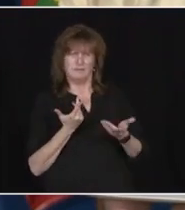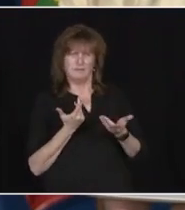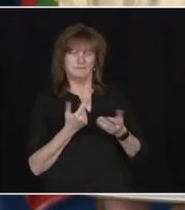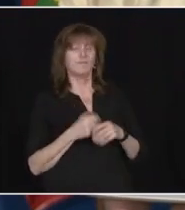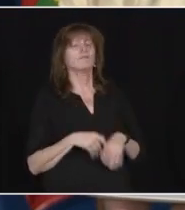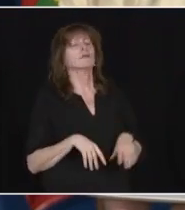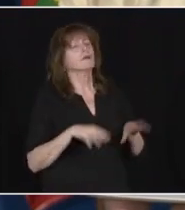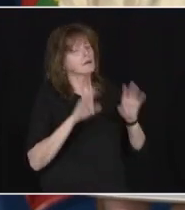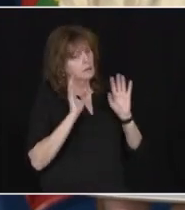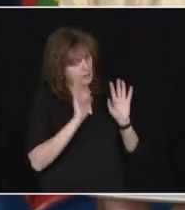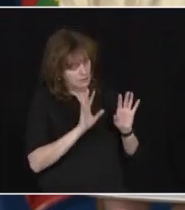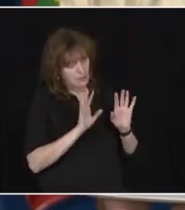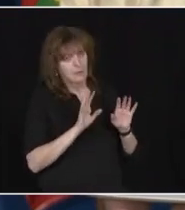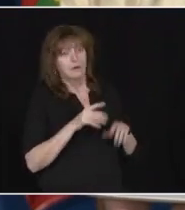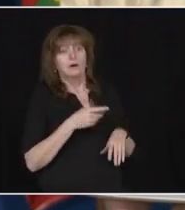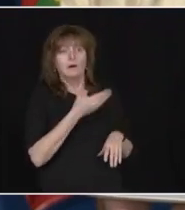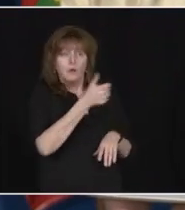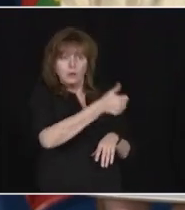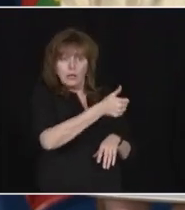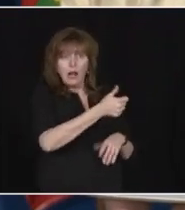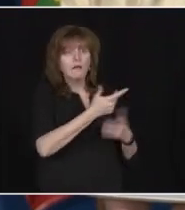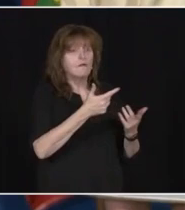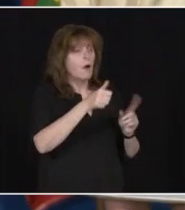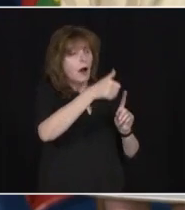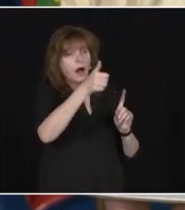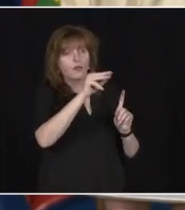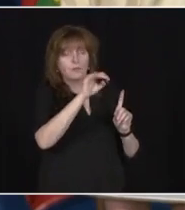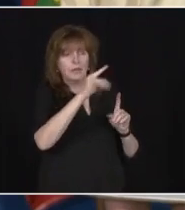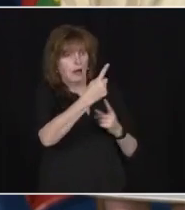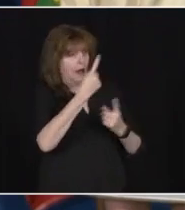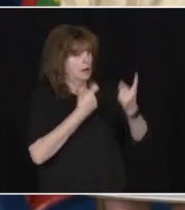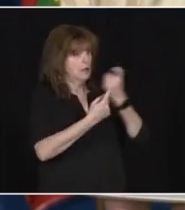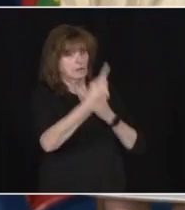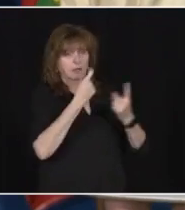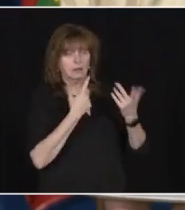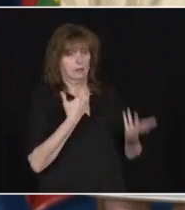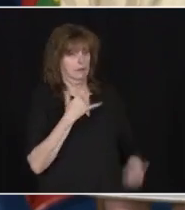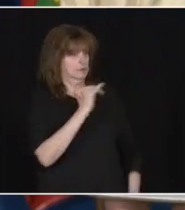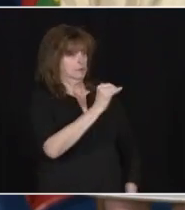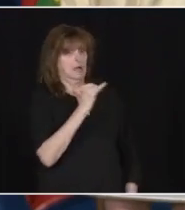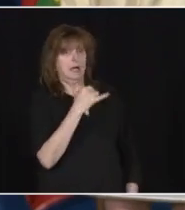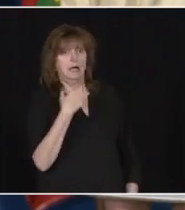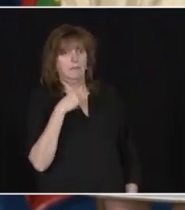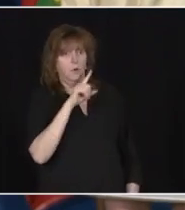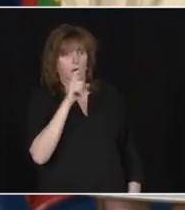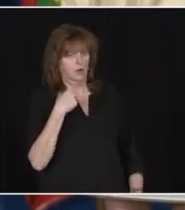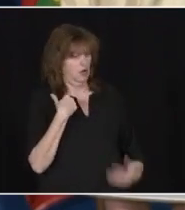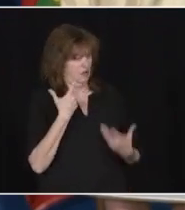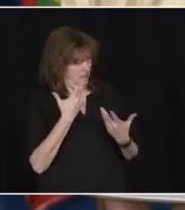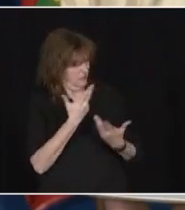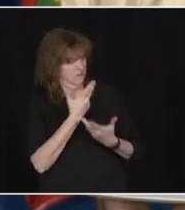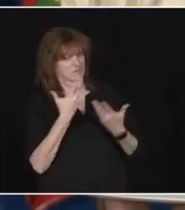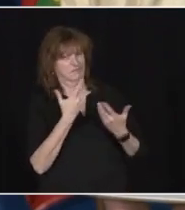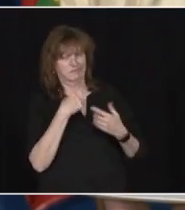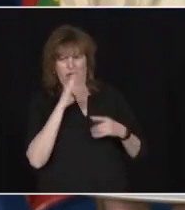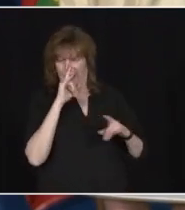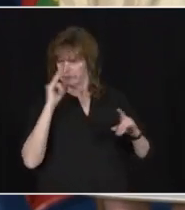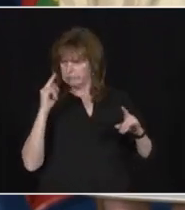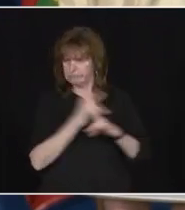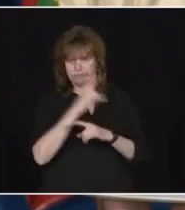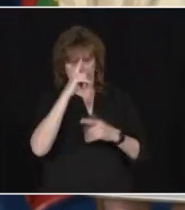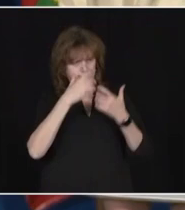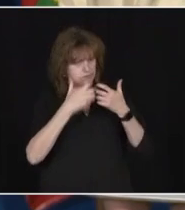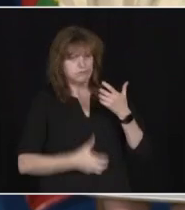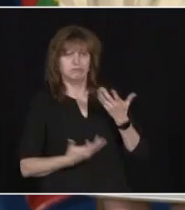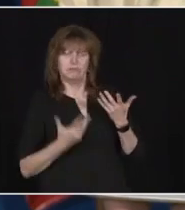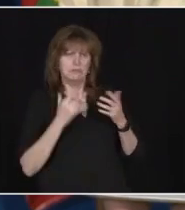media, I find it ironic. I ask the exact same question as what you asked, and it's about social distancing.